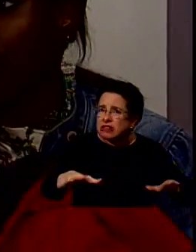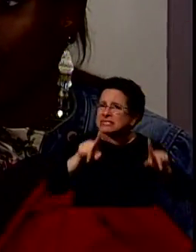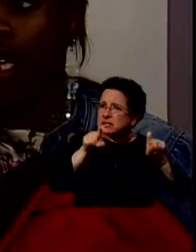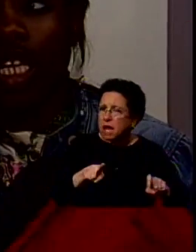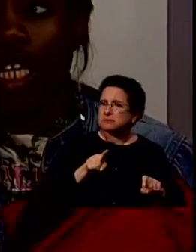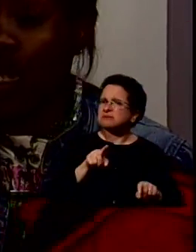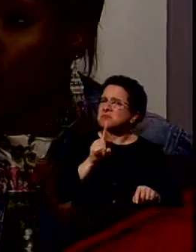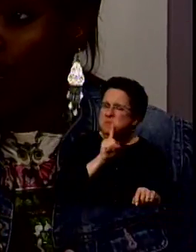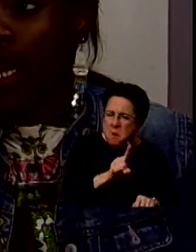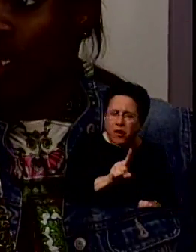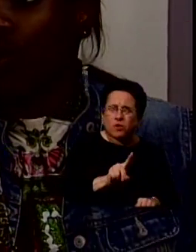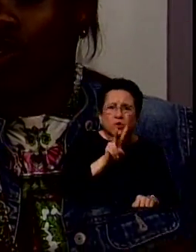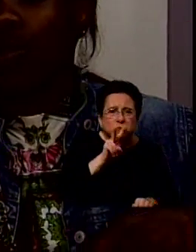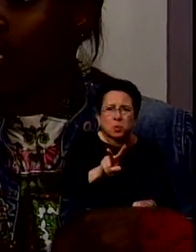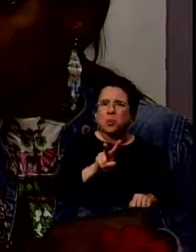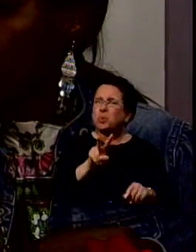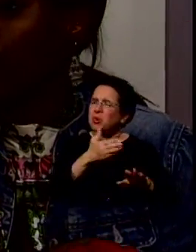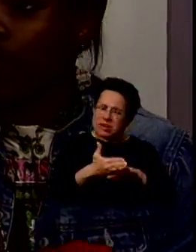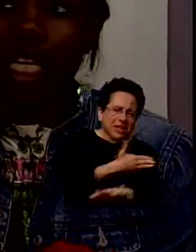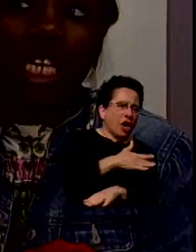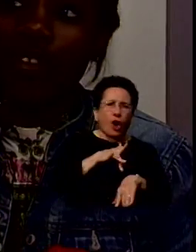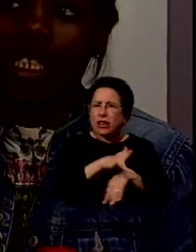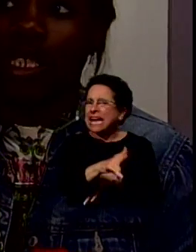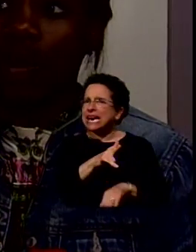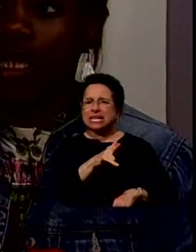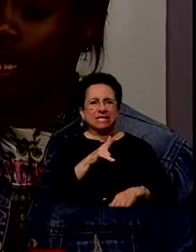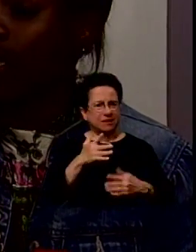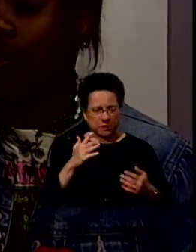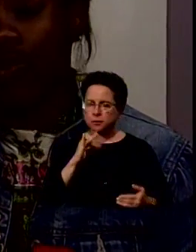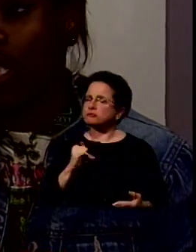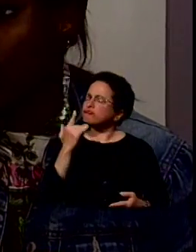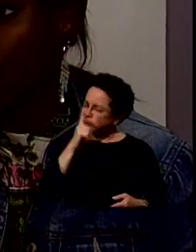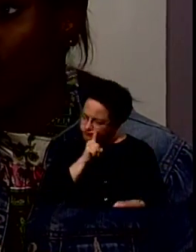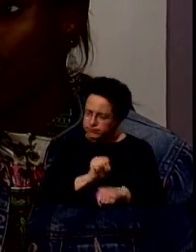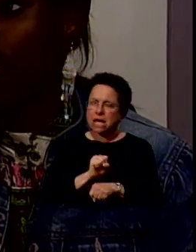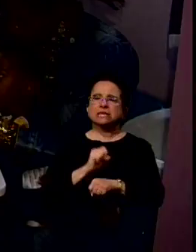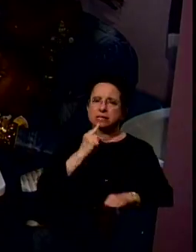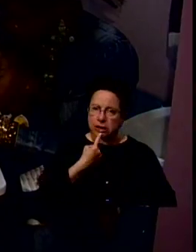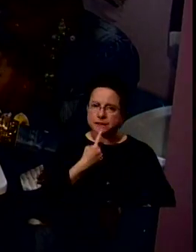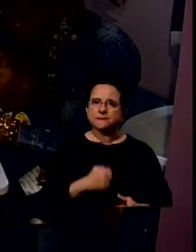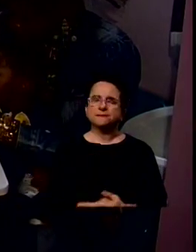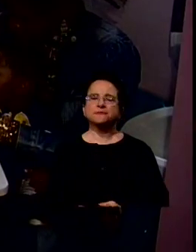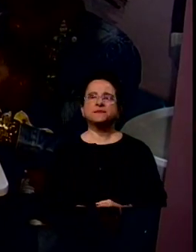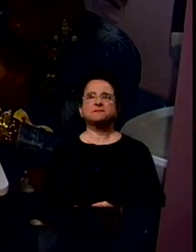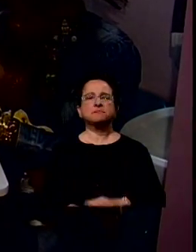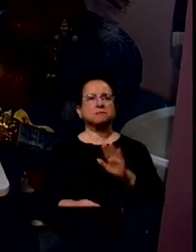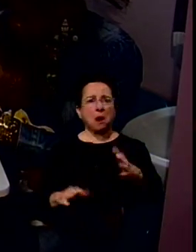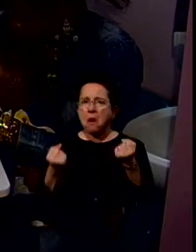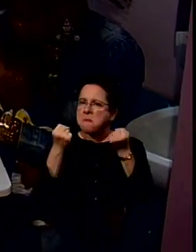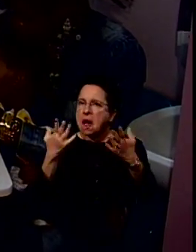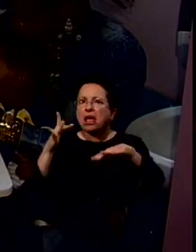2 and 1 as soon as possible. Don't put it off for any reasons, because that's something really serious,